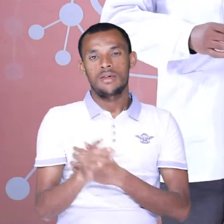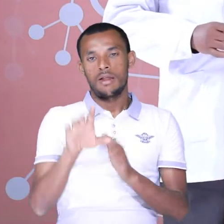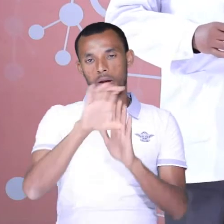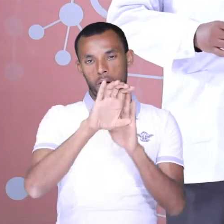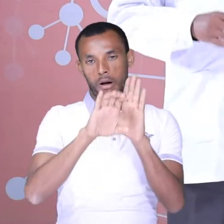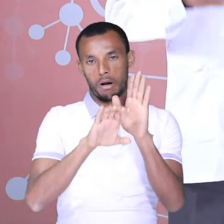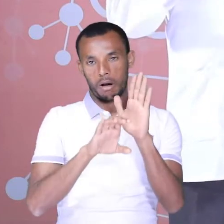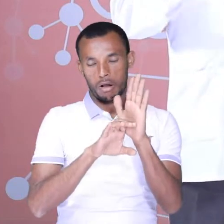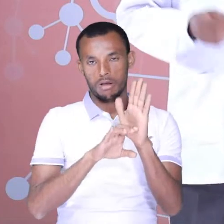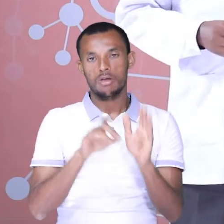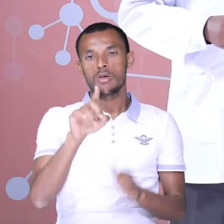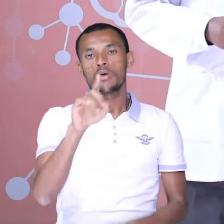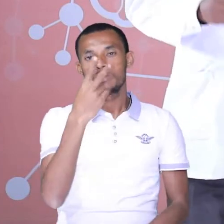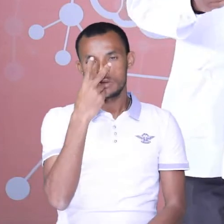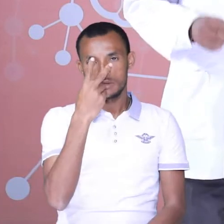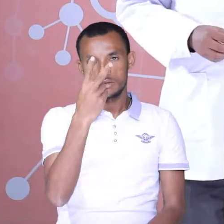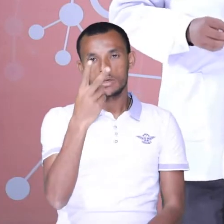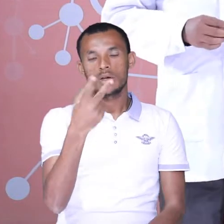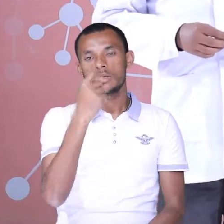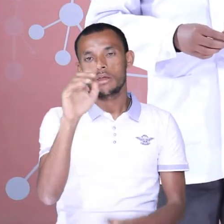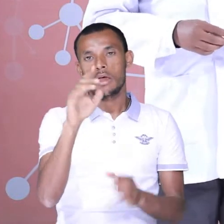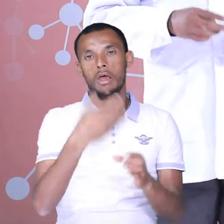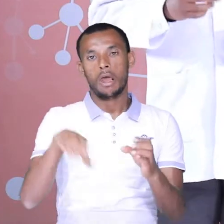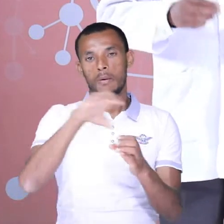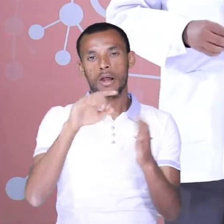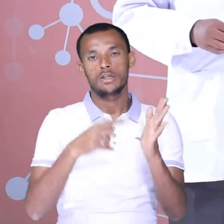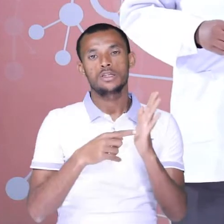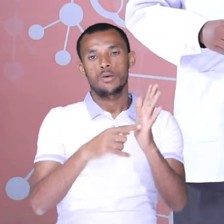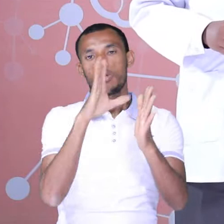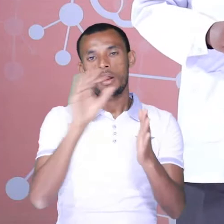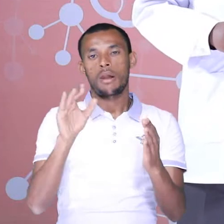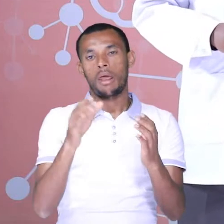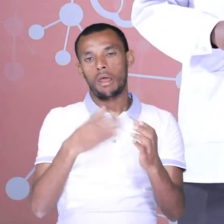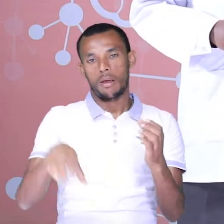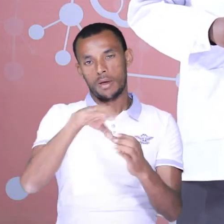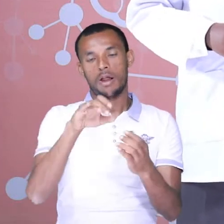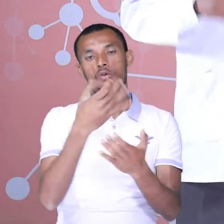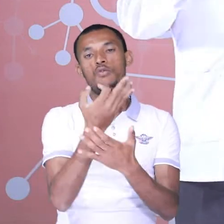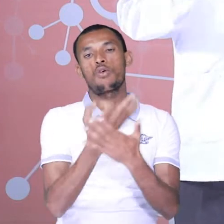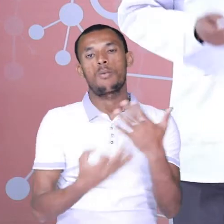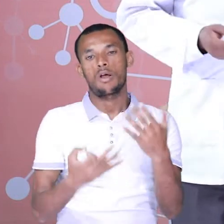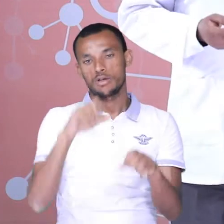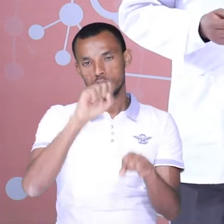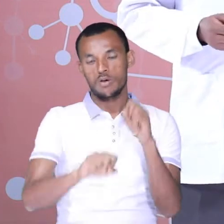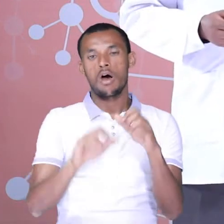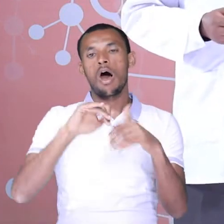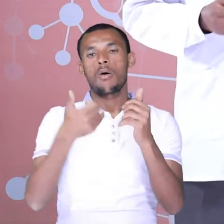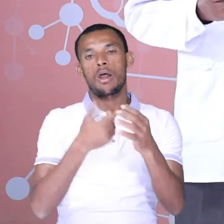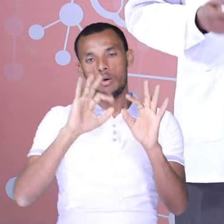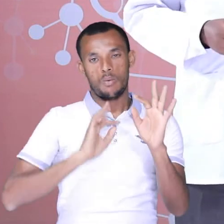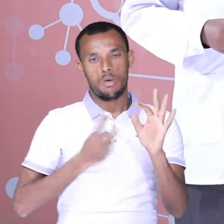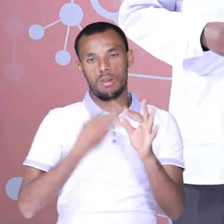lesson, you have seen chemical symbols and chemical formula. So, how can you